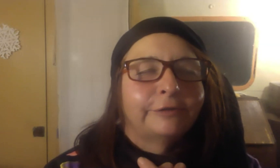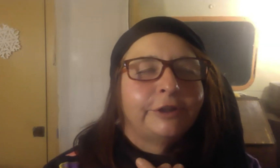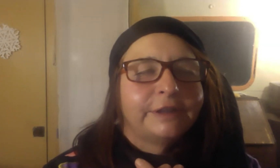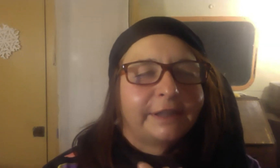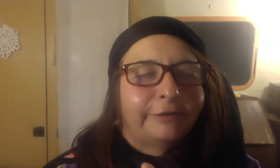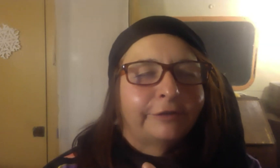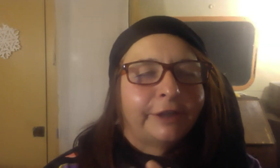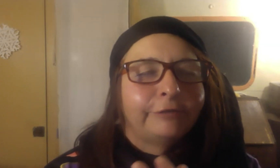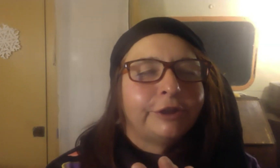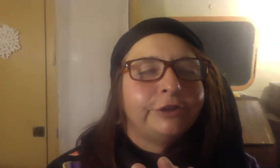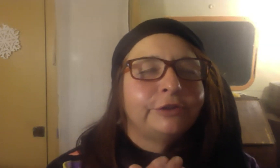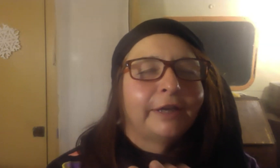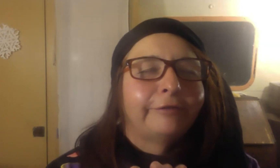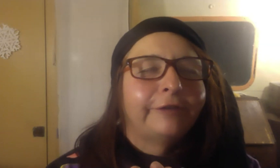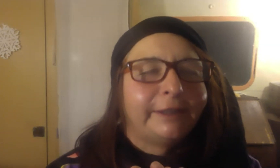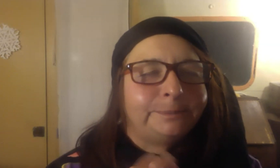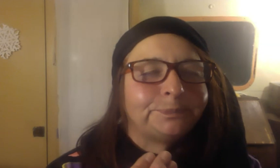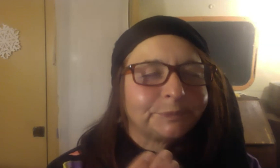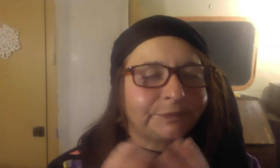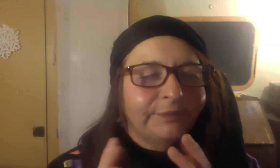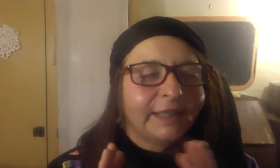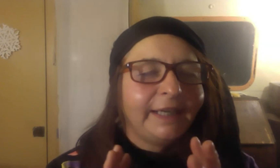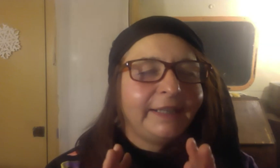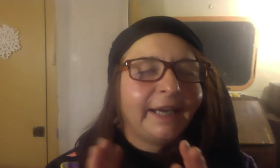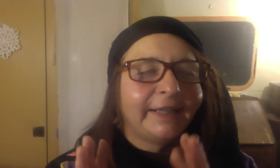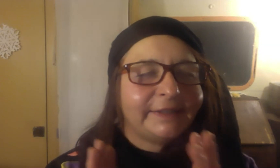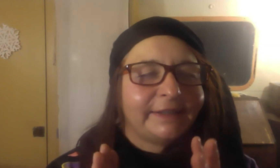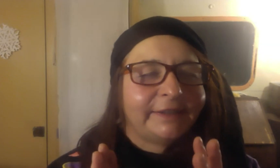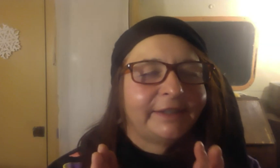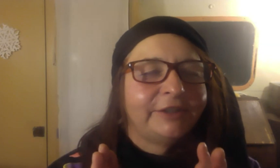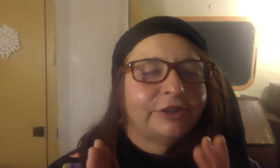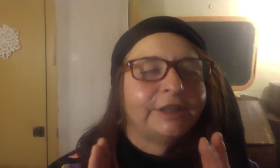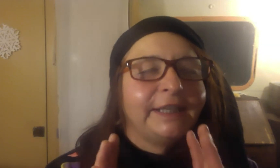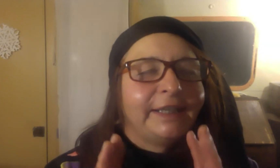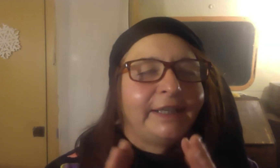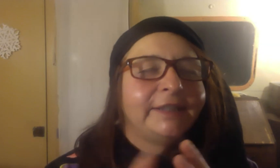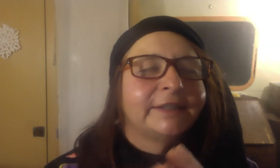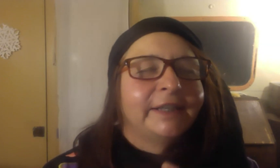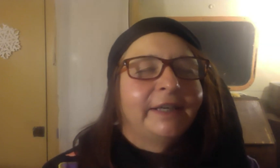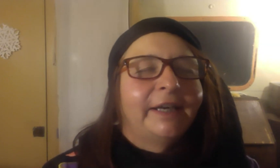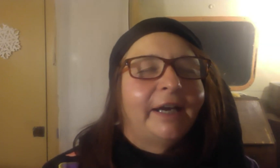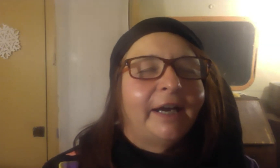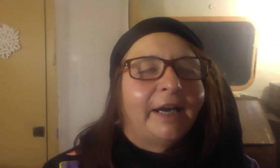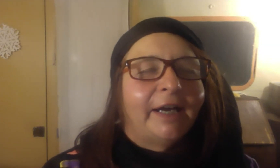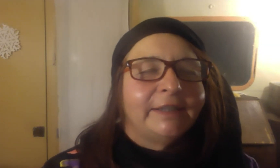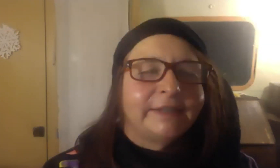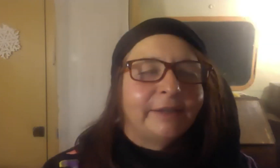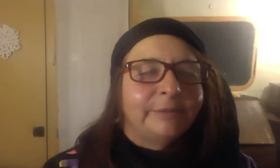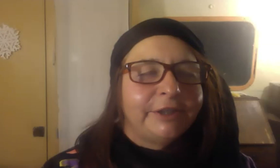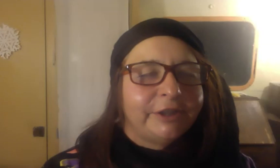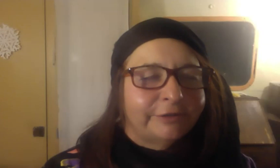care for yourself and for you to have fun. And that is the intention, is